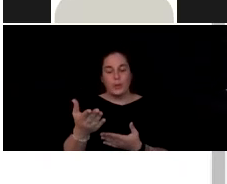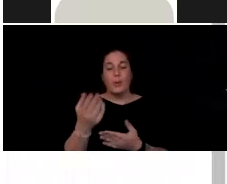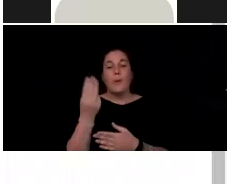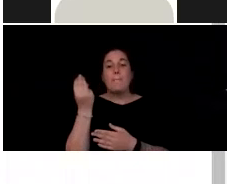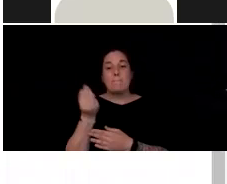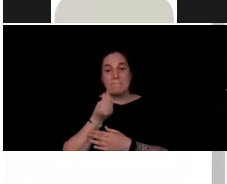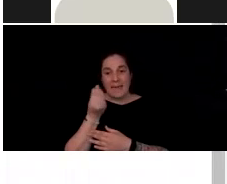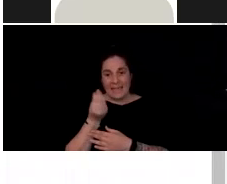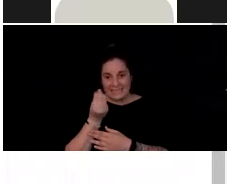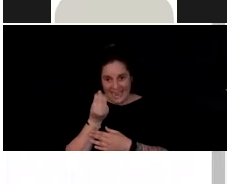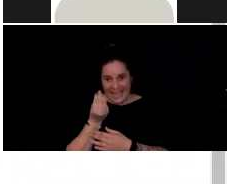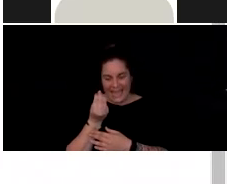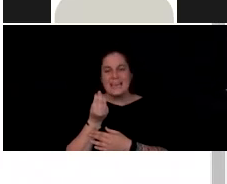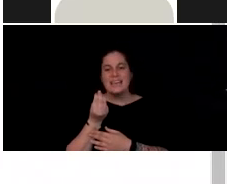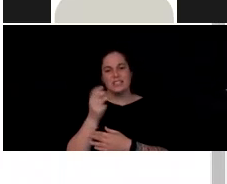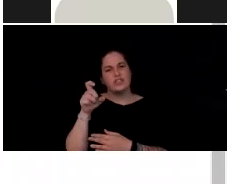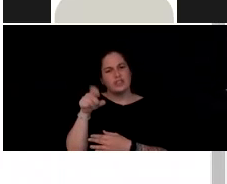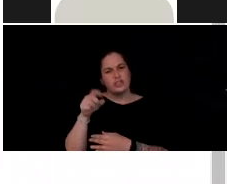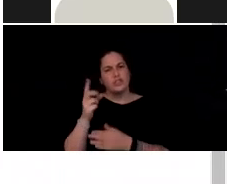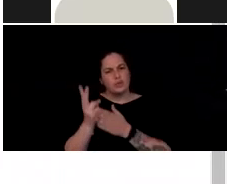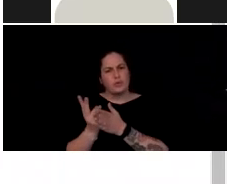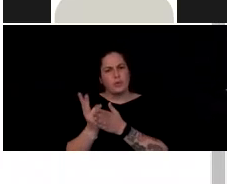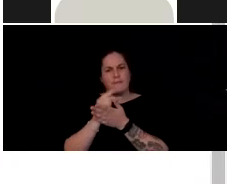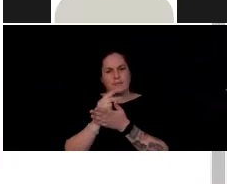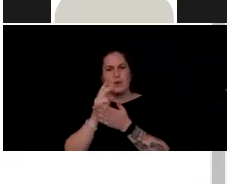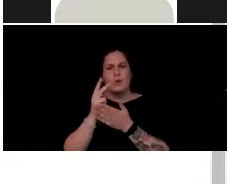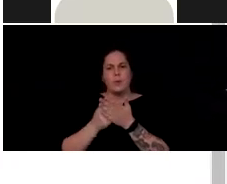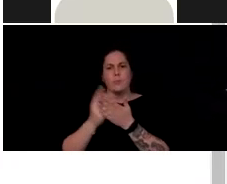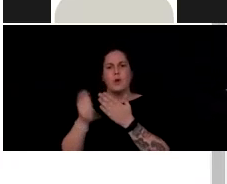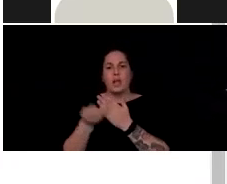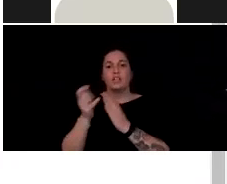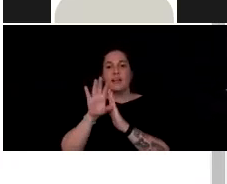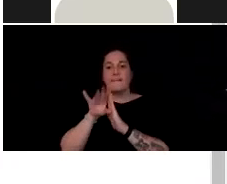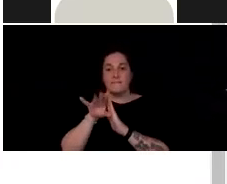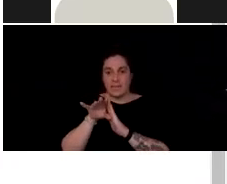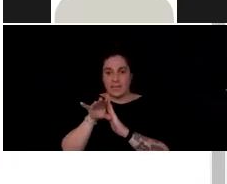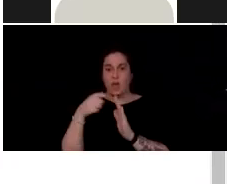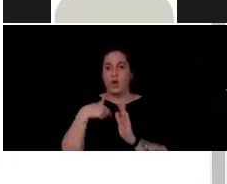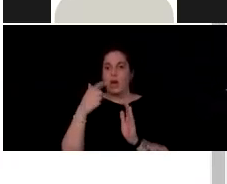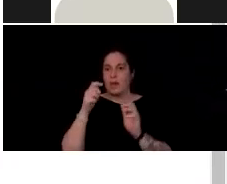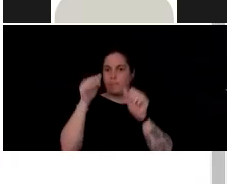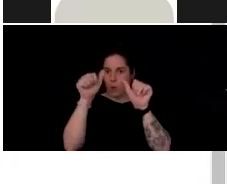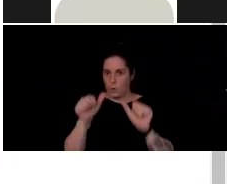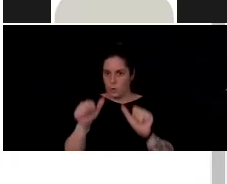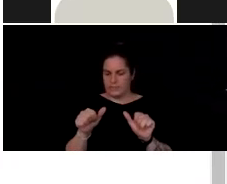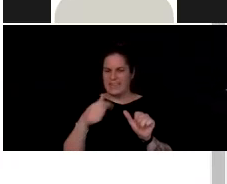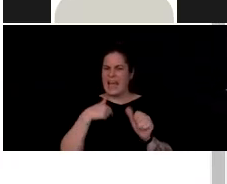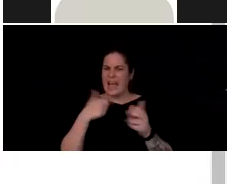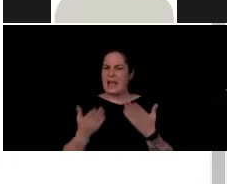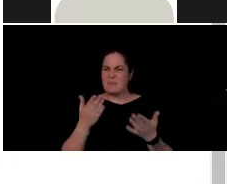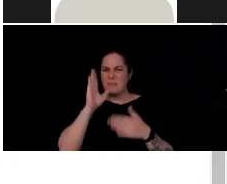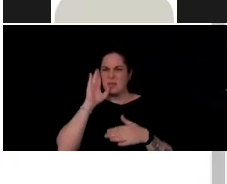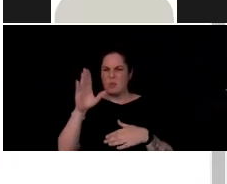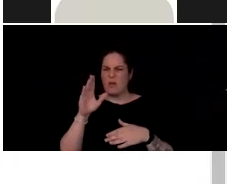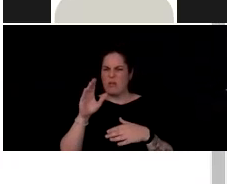Monday that you should go and review the project video that I made available in the announcements. I may even go back and add a link to